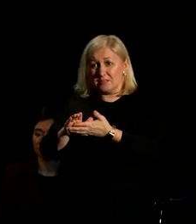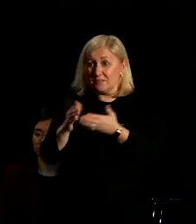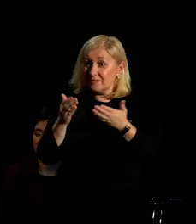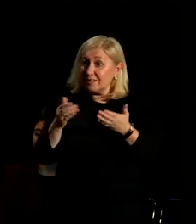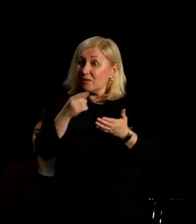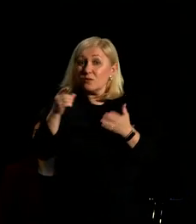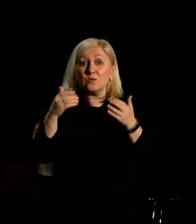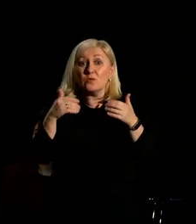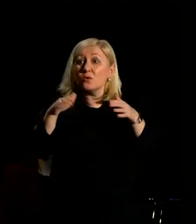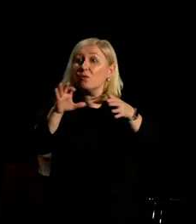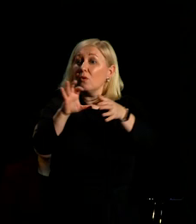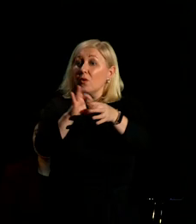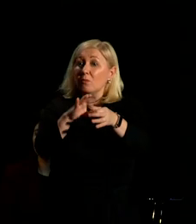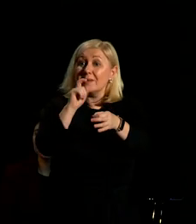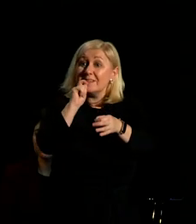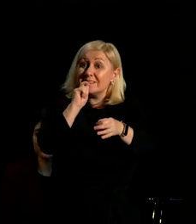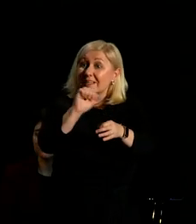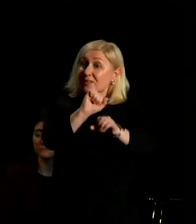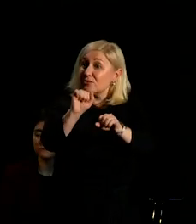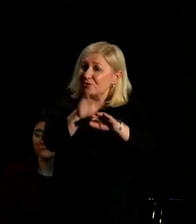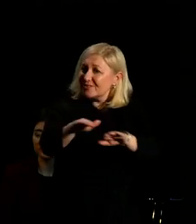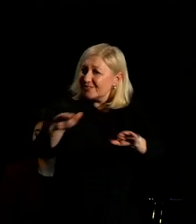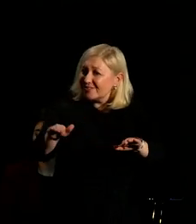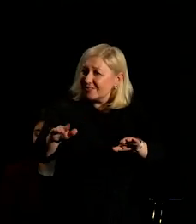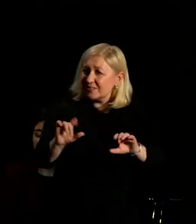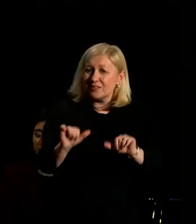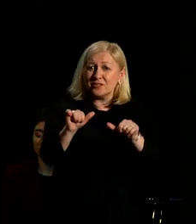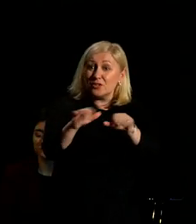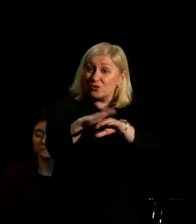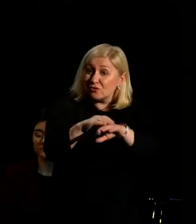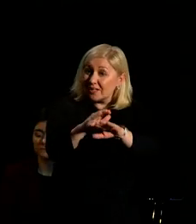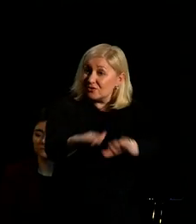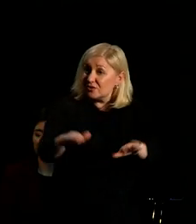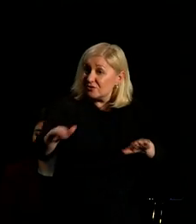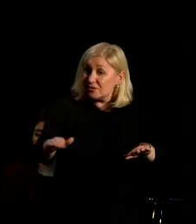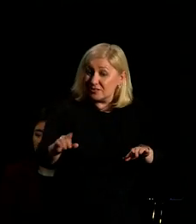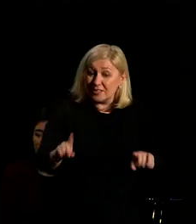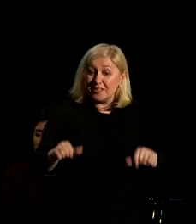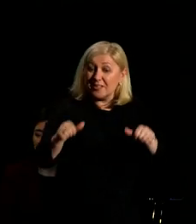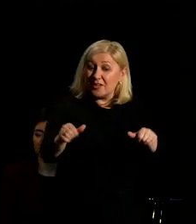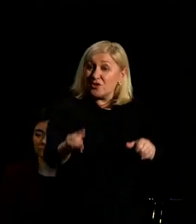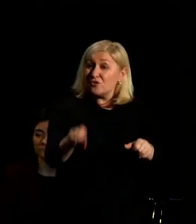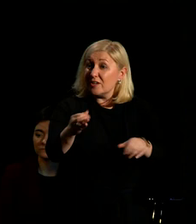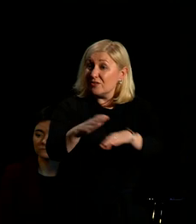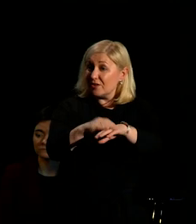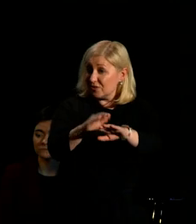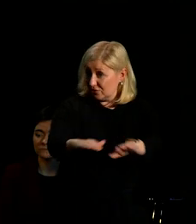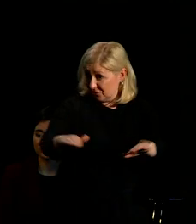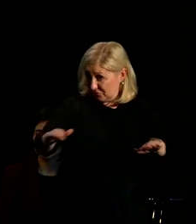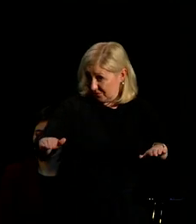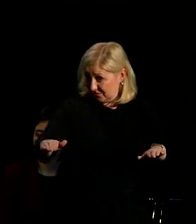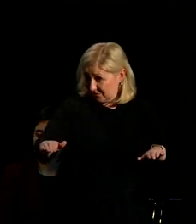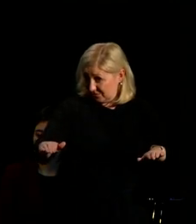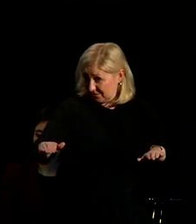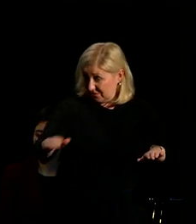this place and tell your children and your grandchildren and your great-grandchildren that